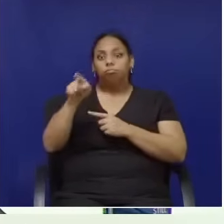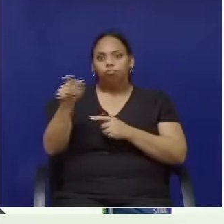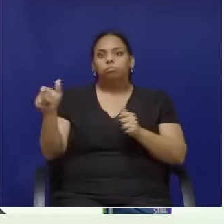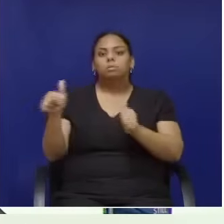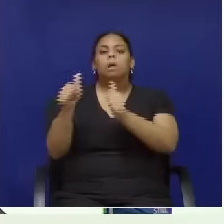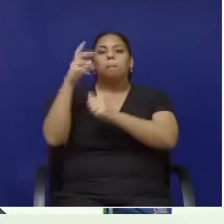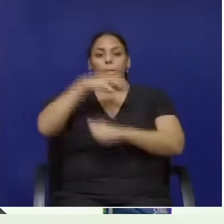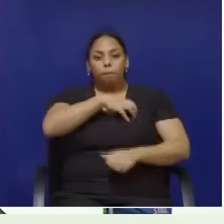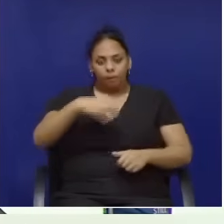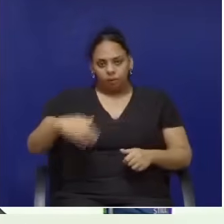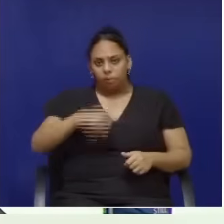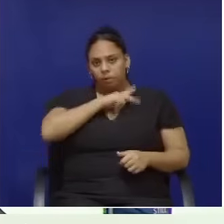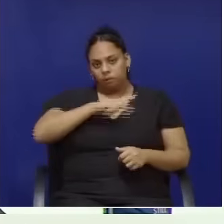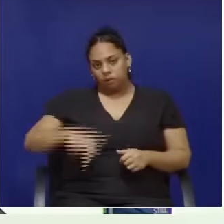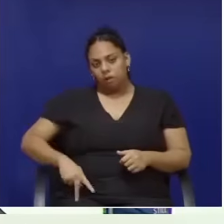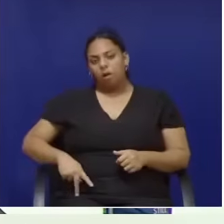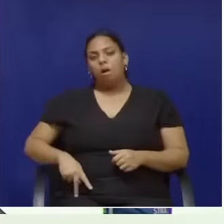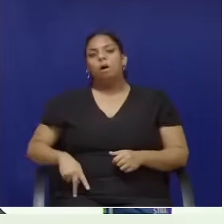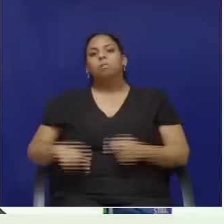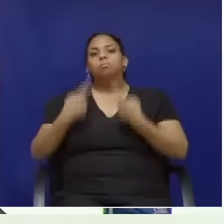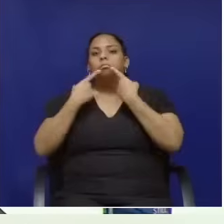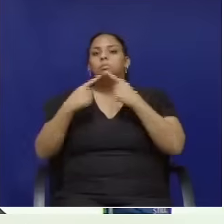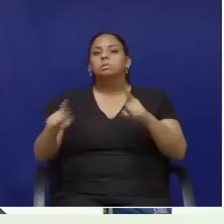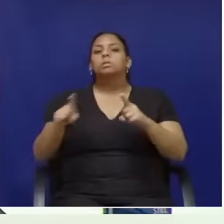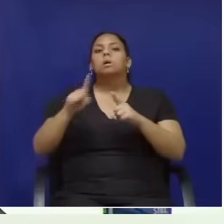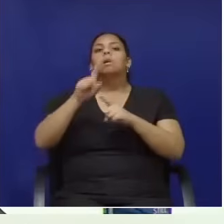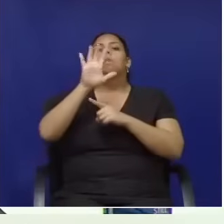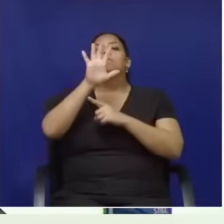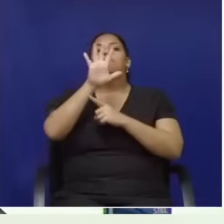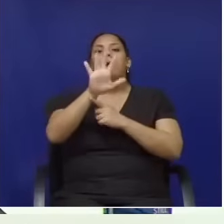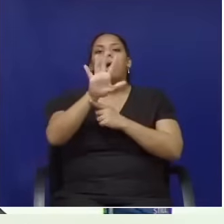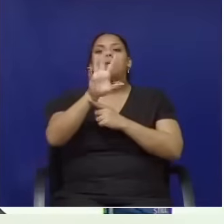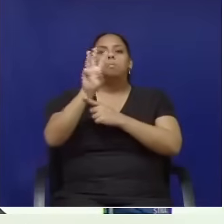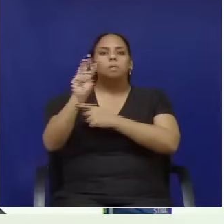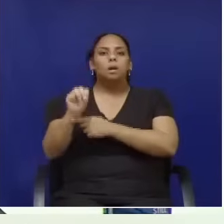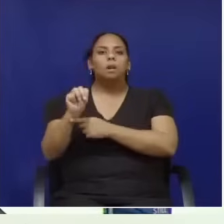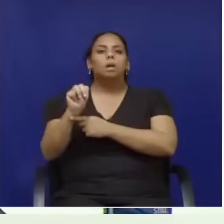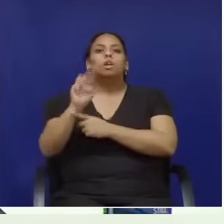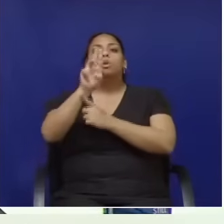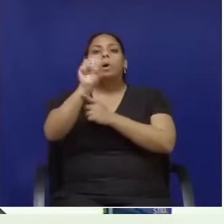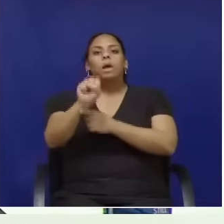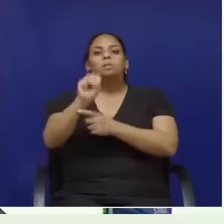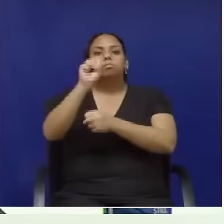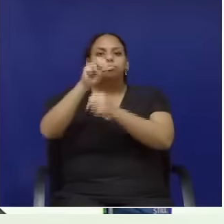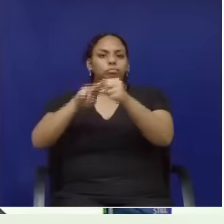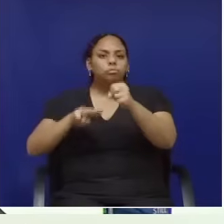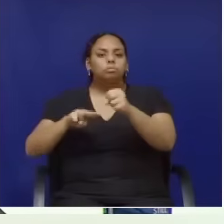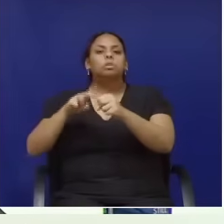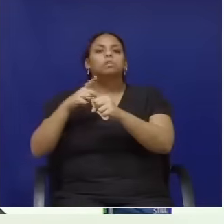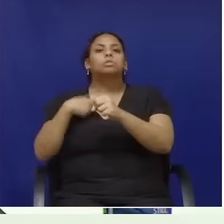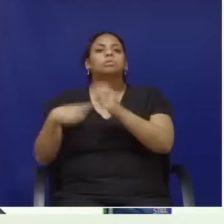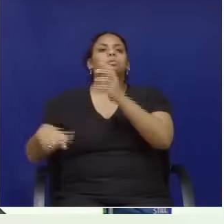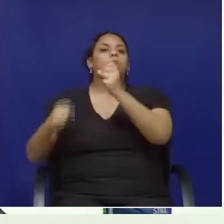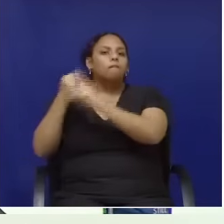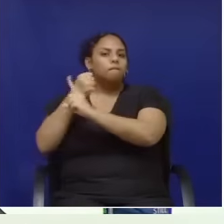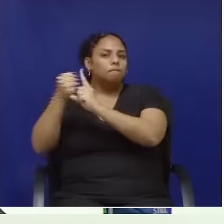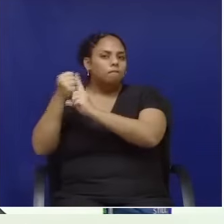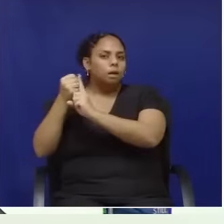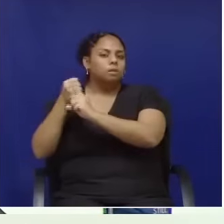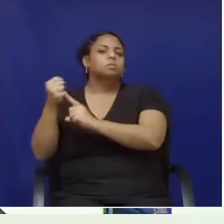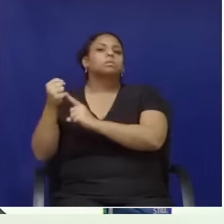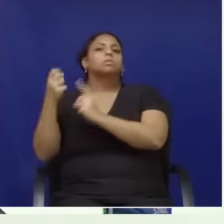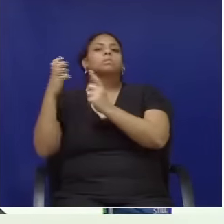has announced the amount of $5 million to support the work to fight against